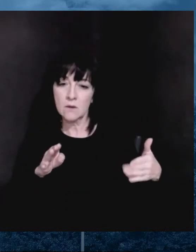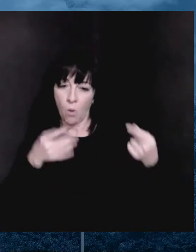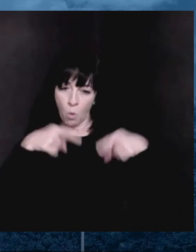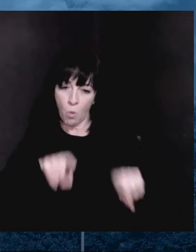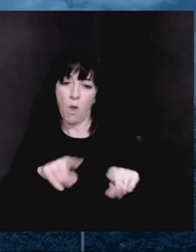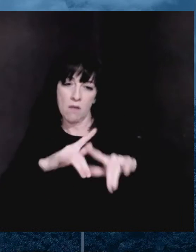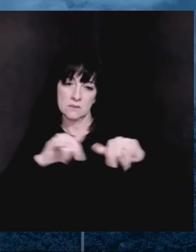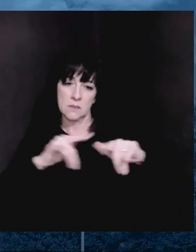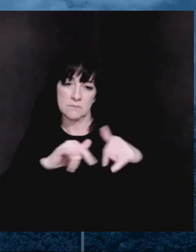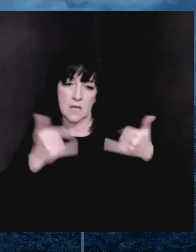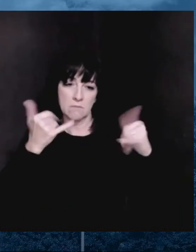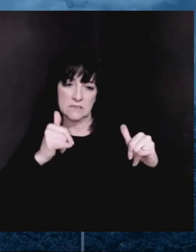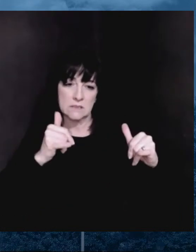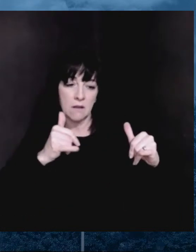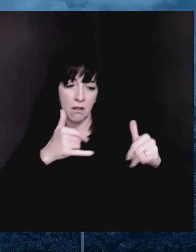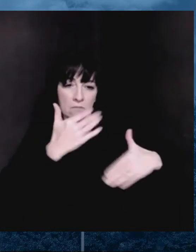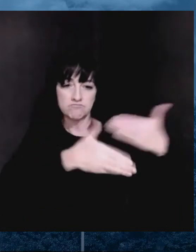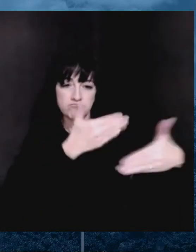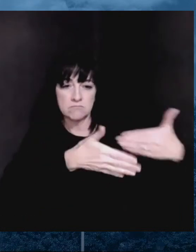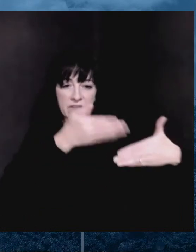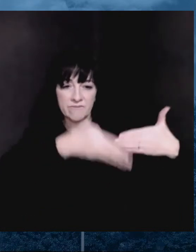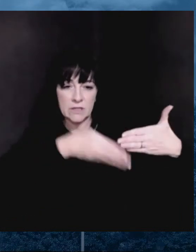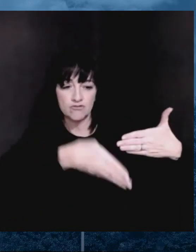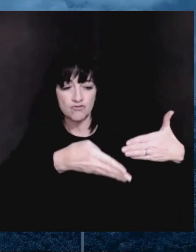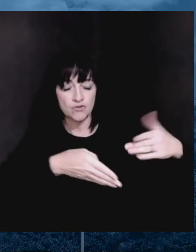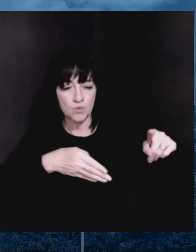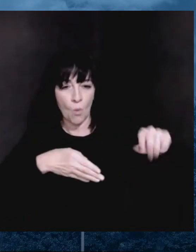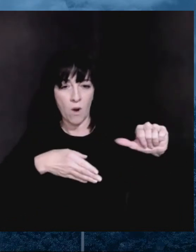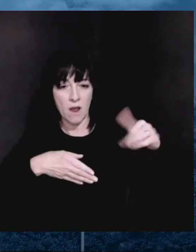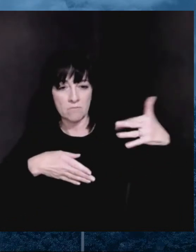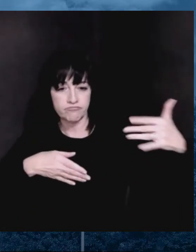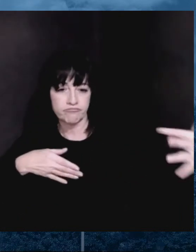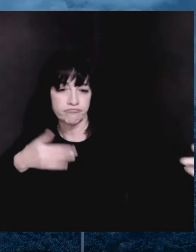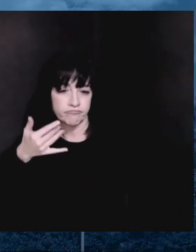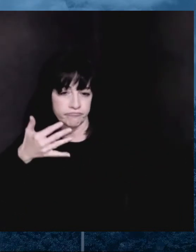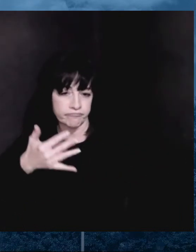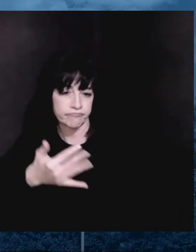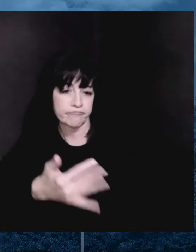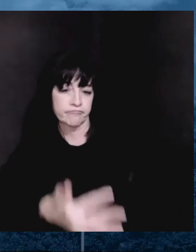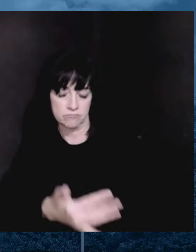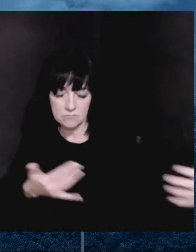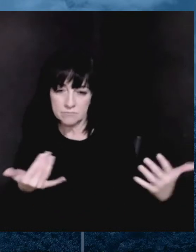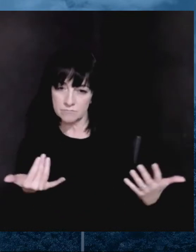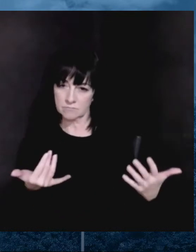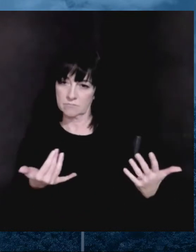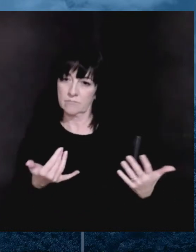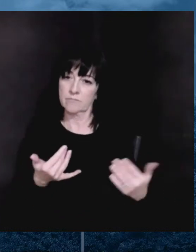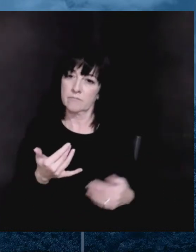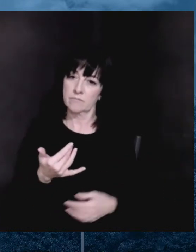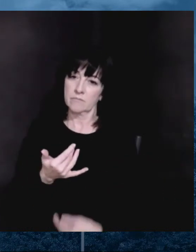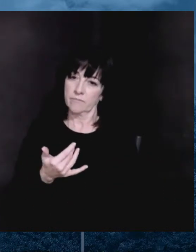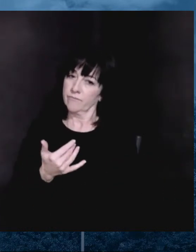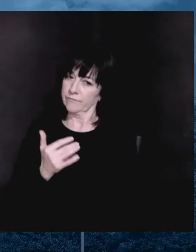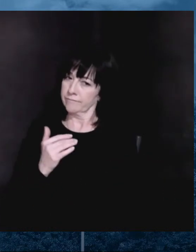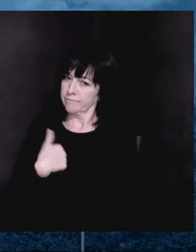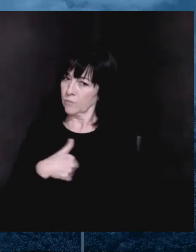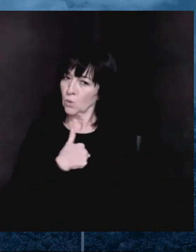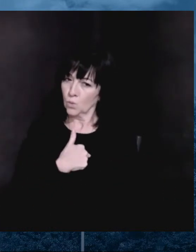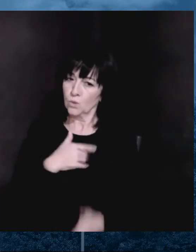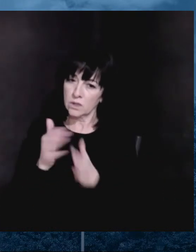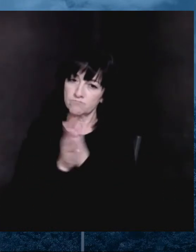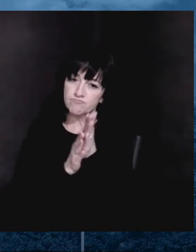care facilities in January for their first round, which we're happy with. But we are eager to move